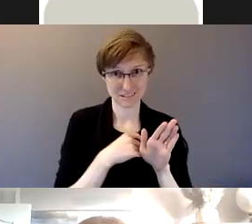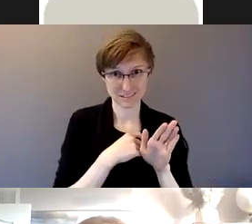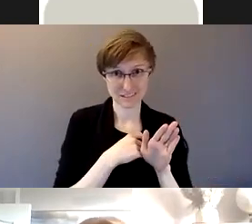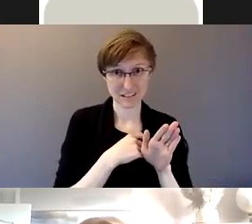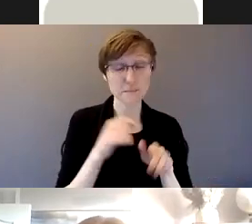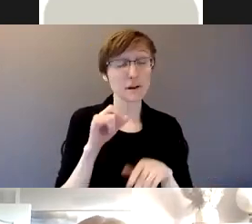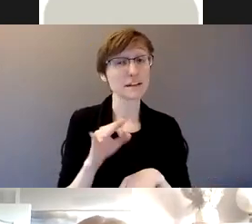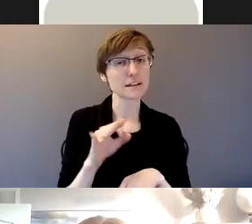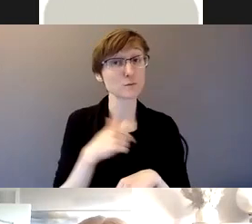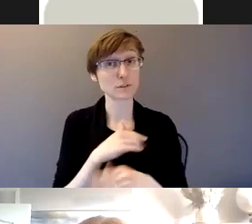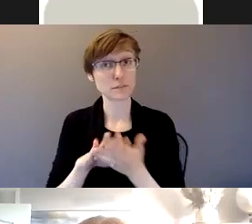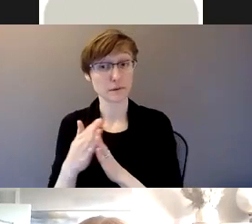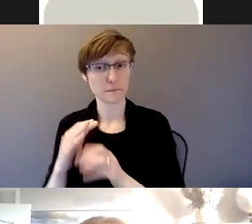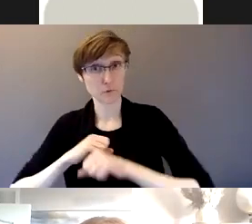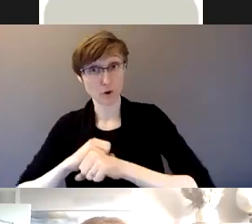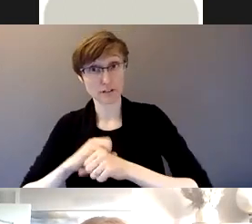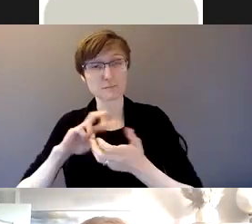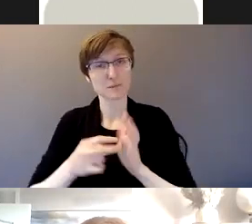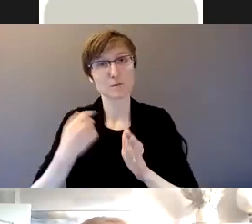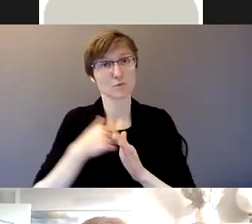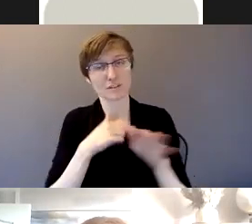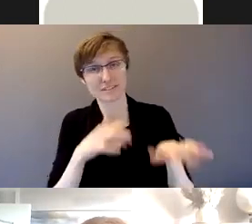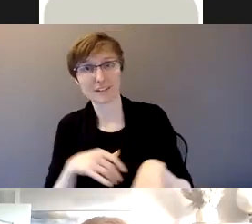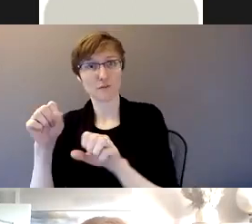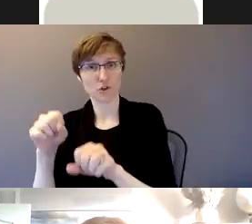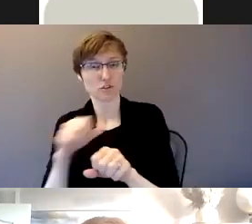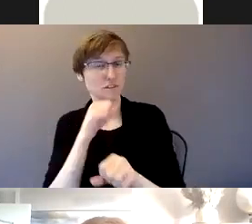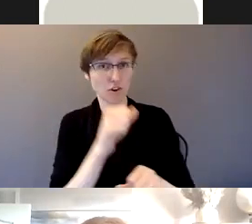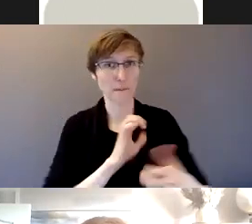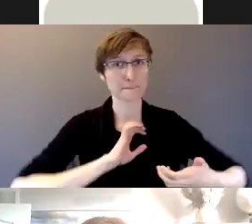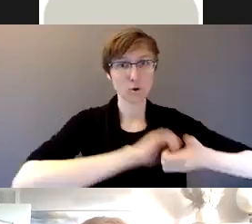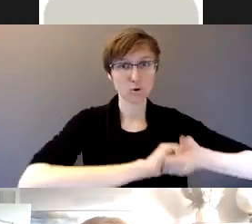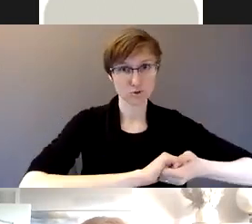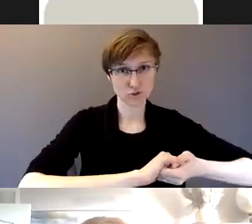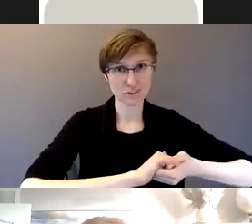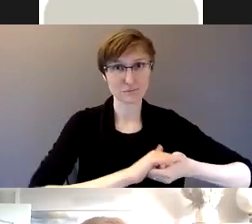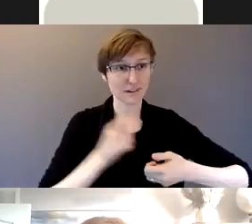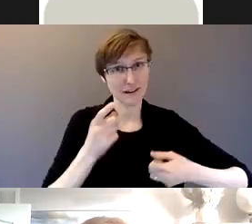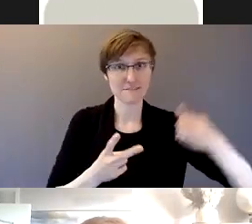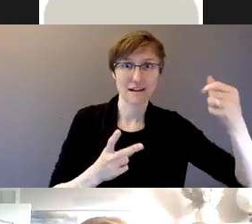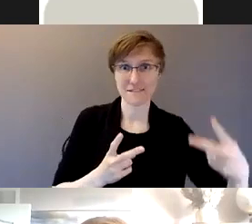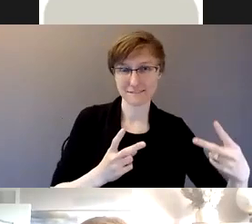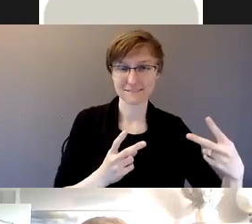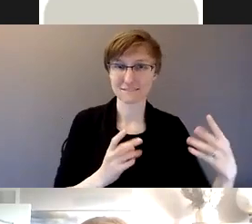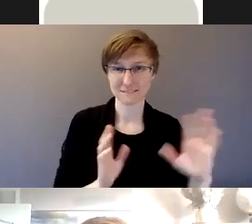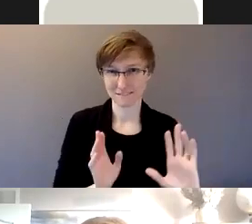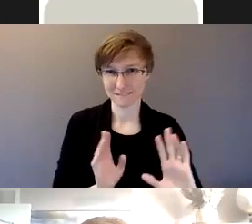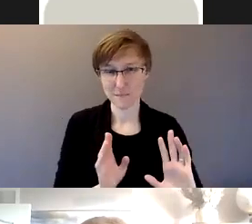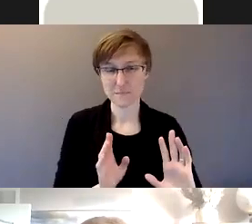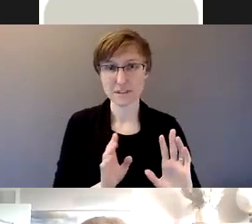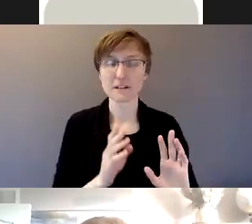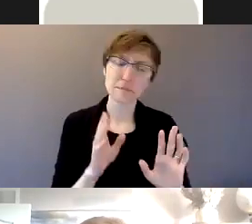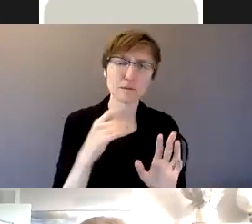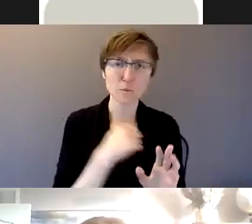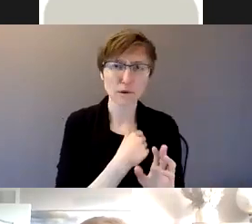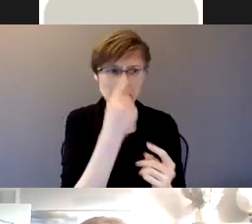over. It's not a partnership. That doesn't mean that, of course, we're going to disregard what the person wants or needs. We have to consider that. And